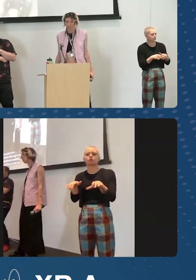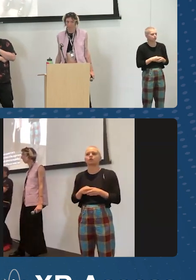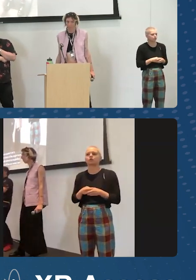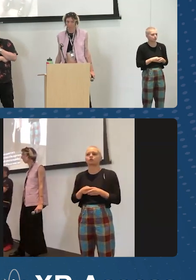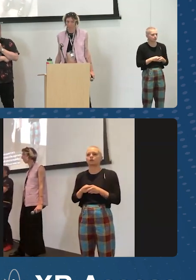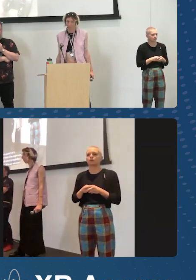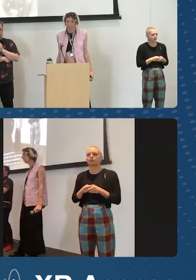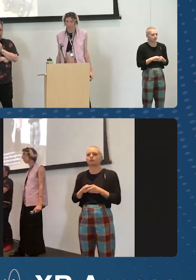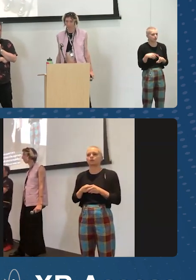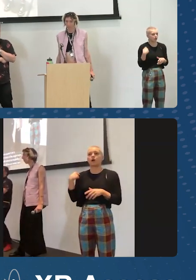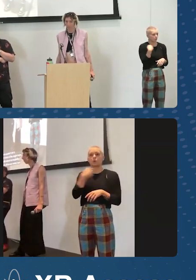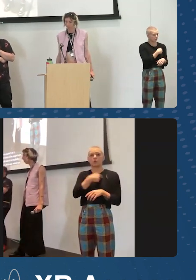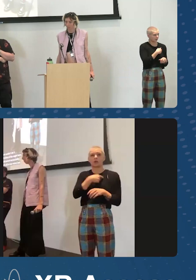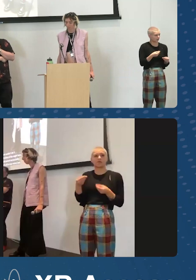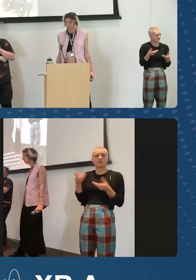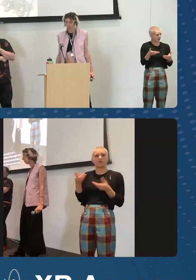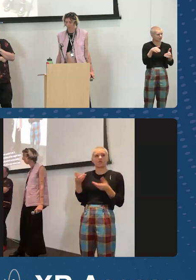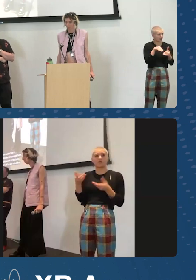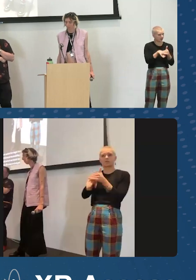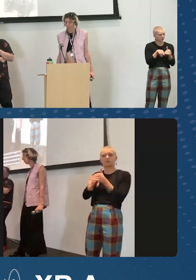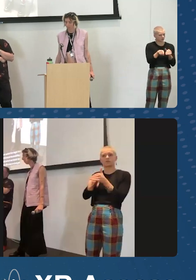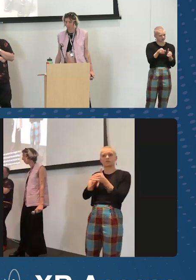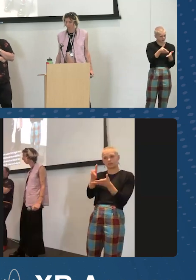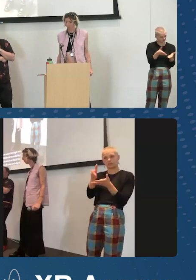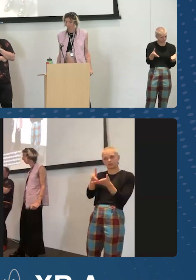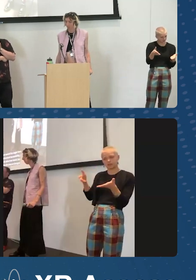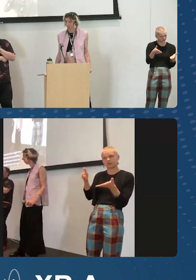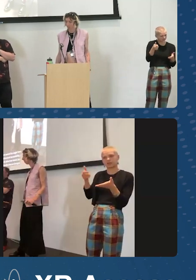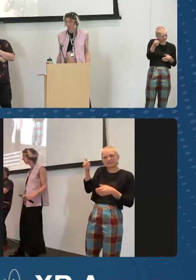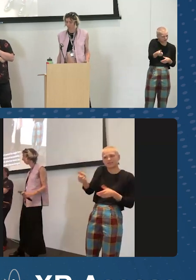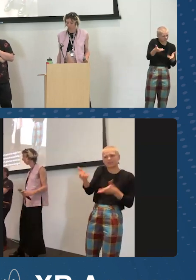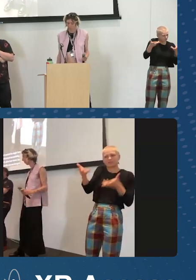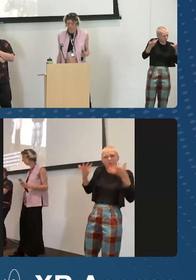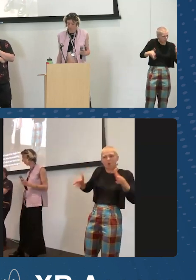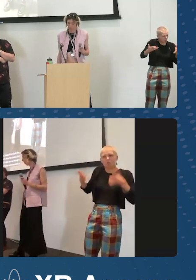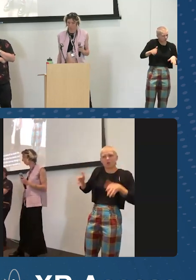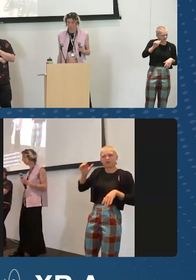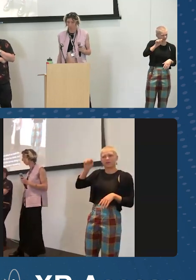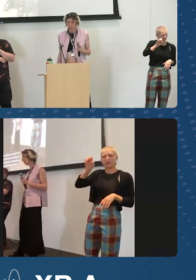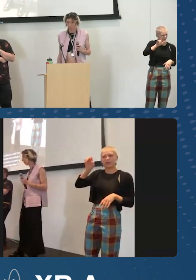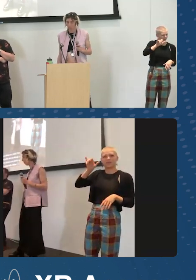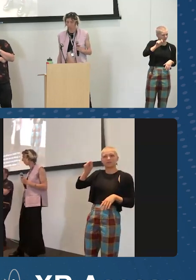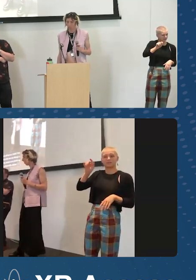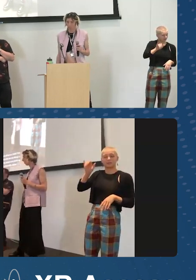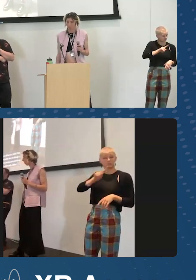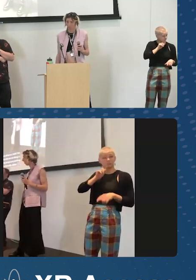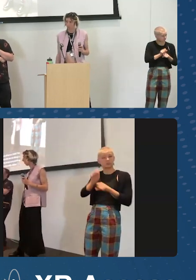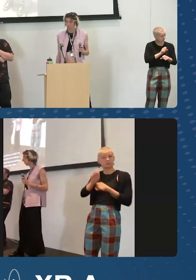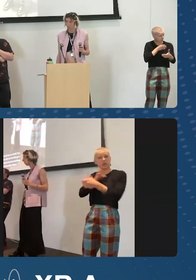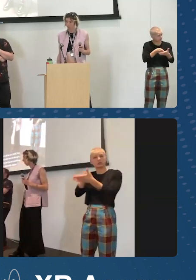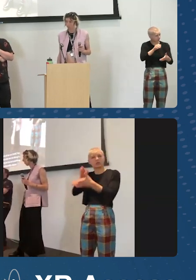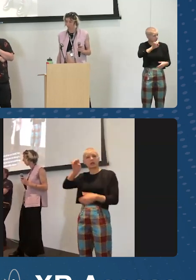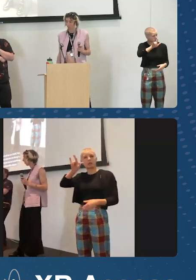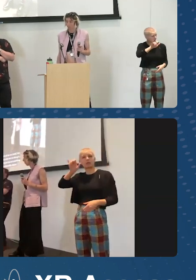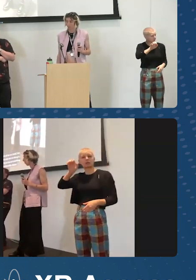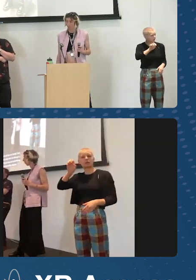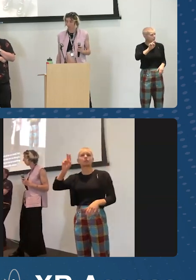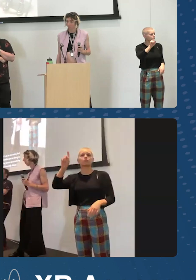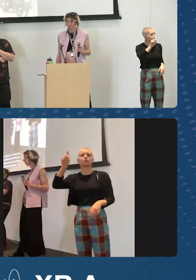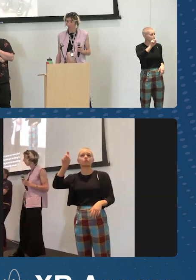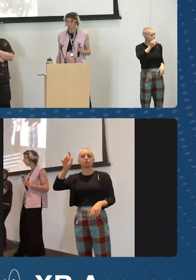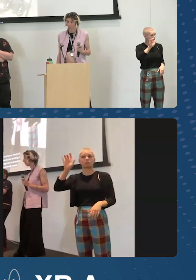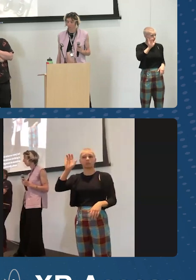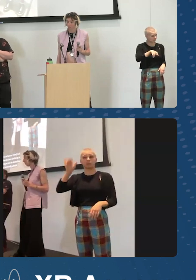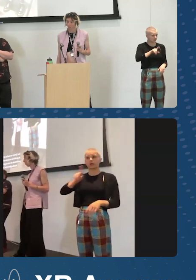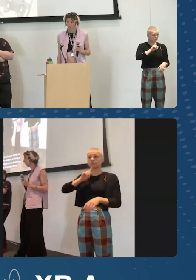is inherently ableist already, is that anti-ableism? Does that fight anything? It's like, cool, it gives us this, way of